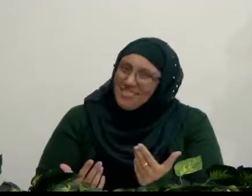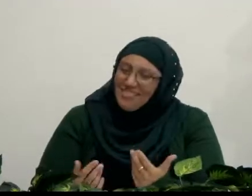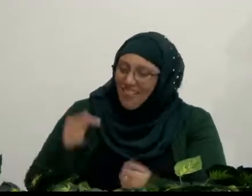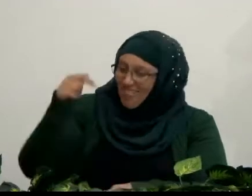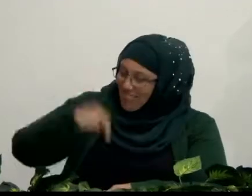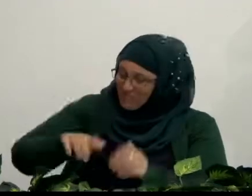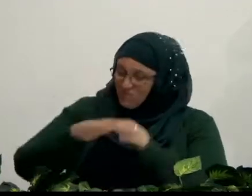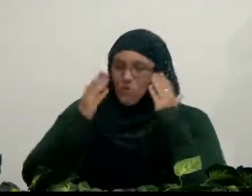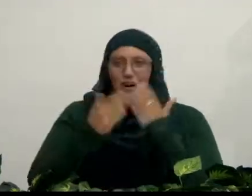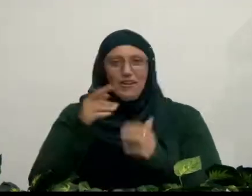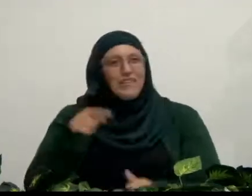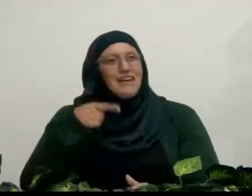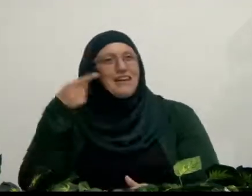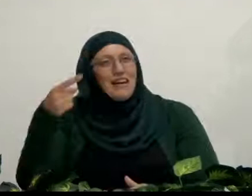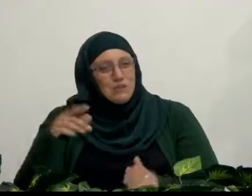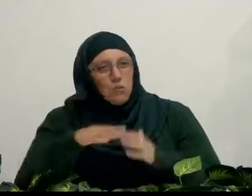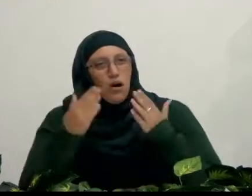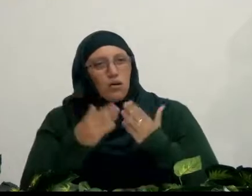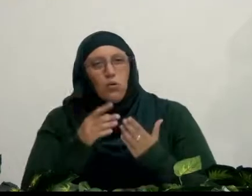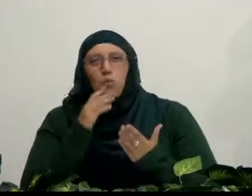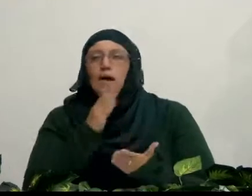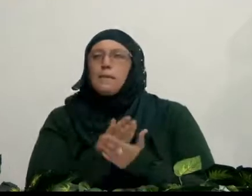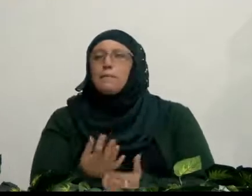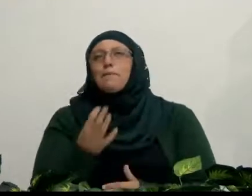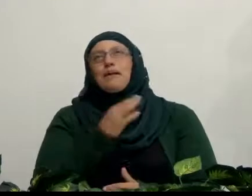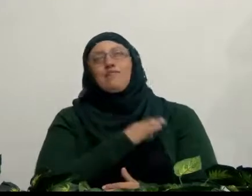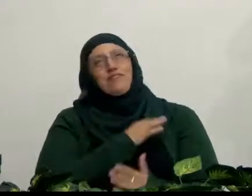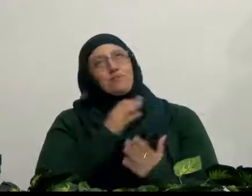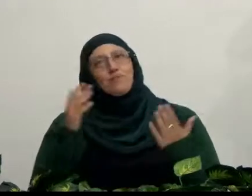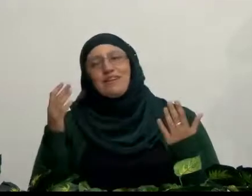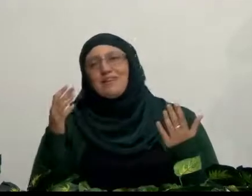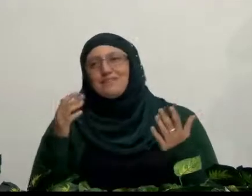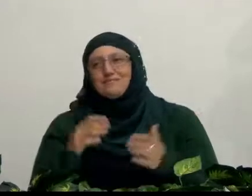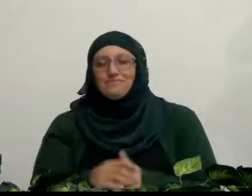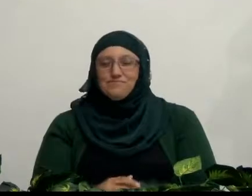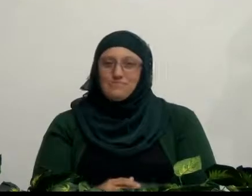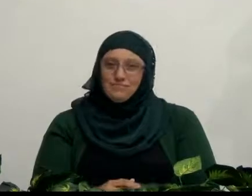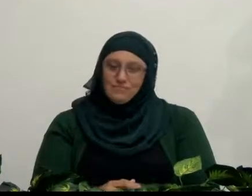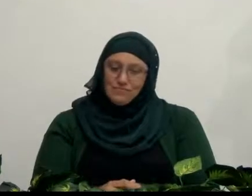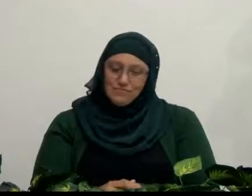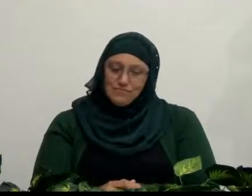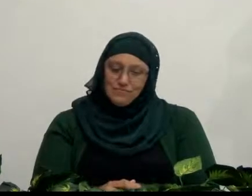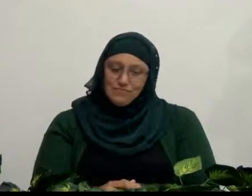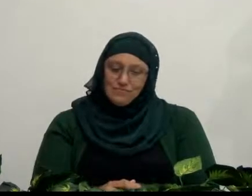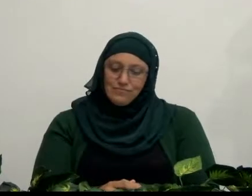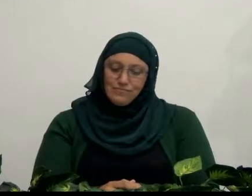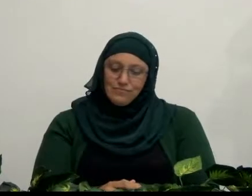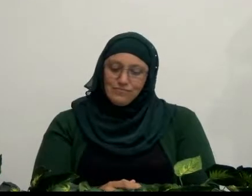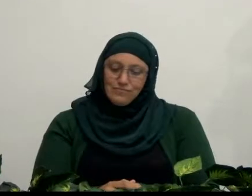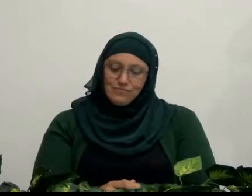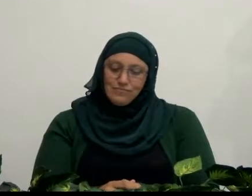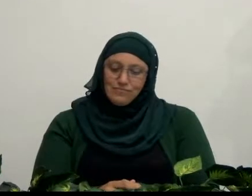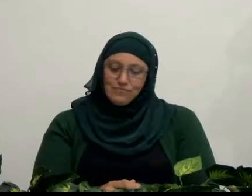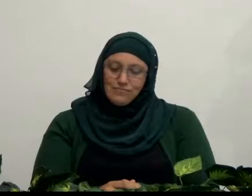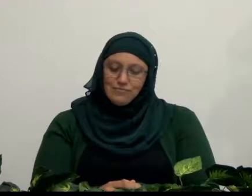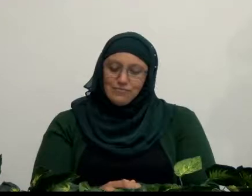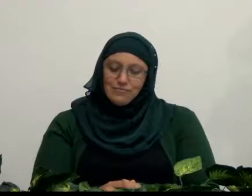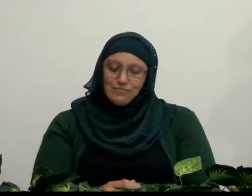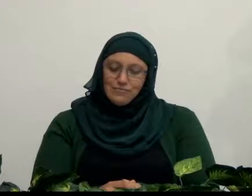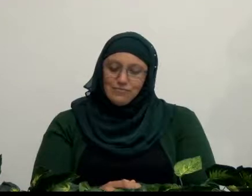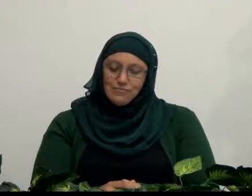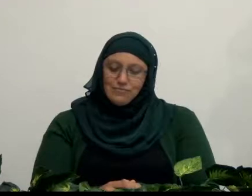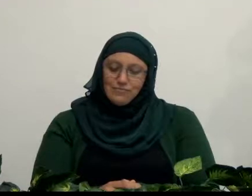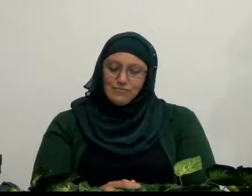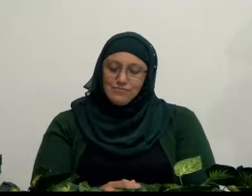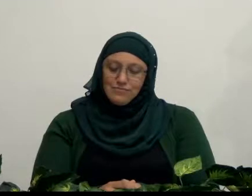the next will benefit me? Inna akramakum inda Allah atqakum. In the community, in the